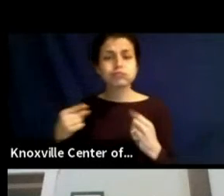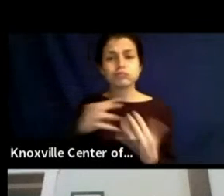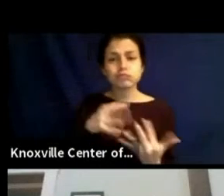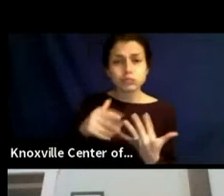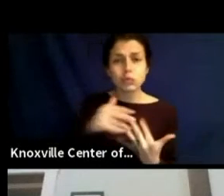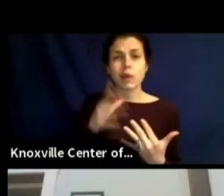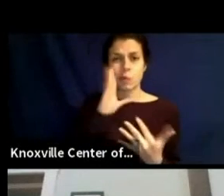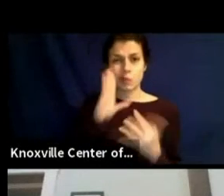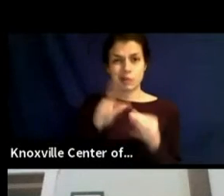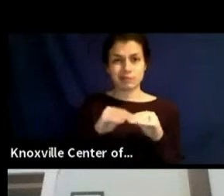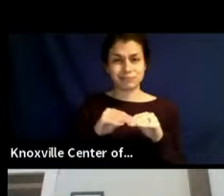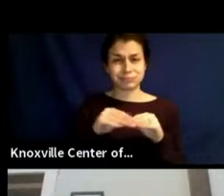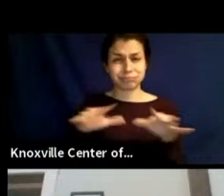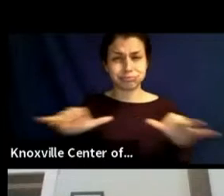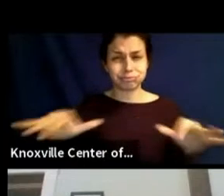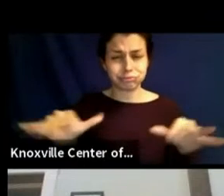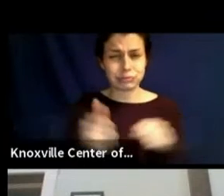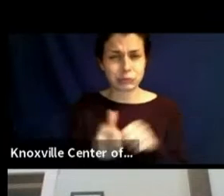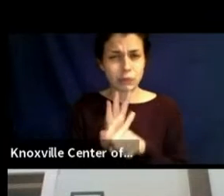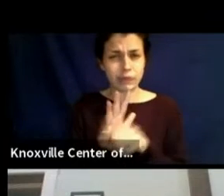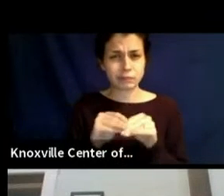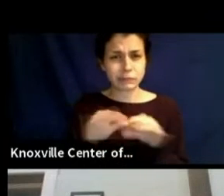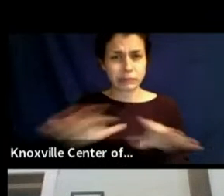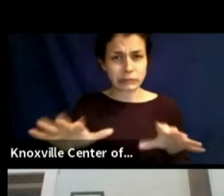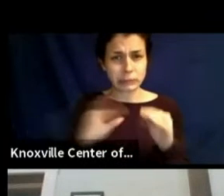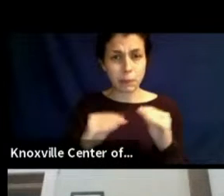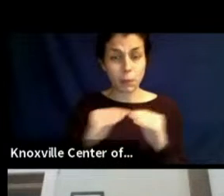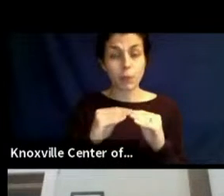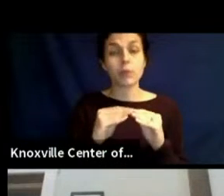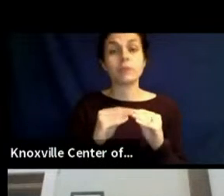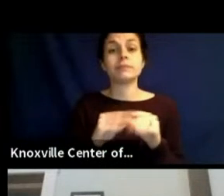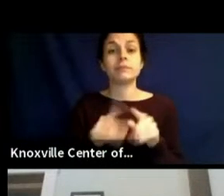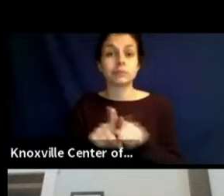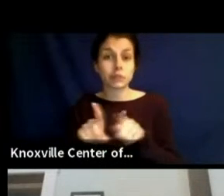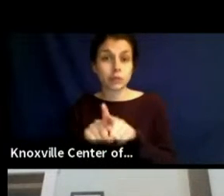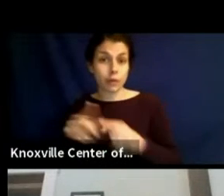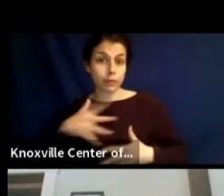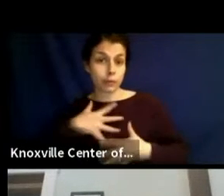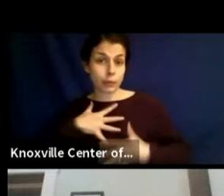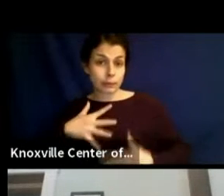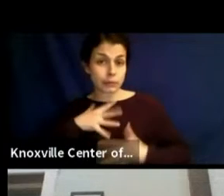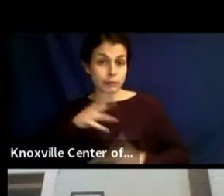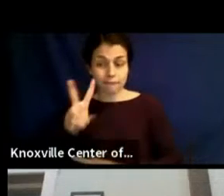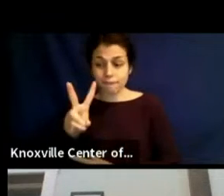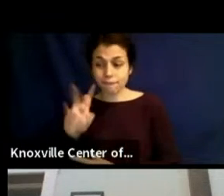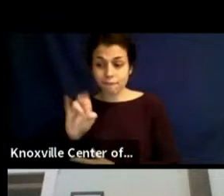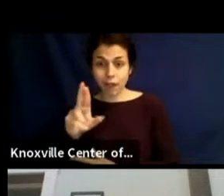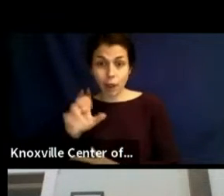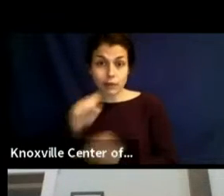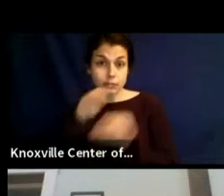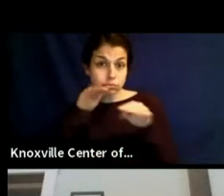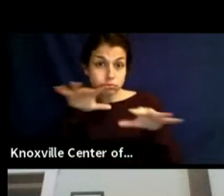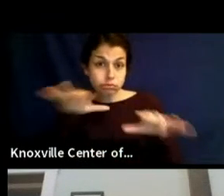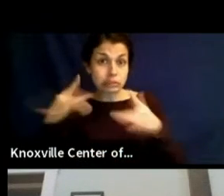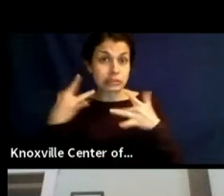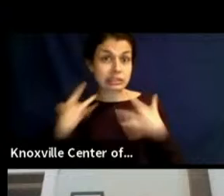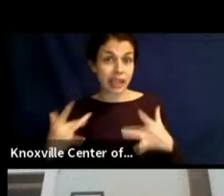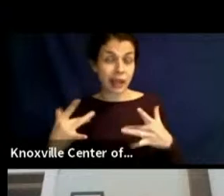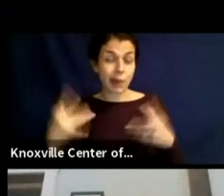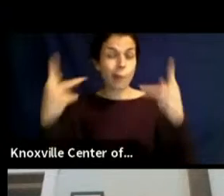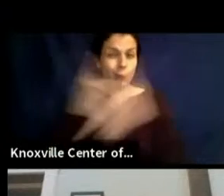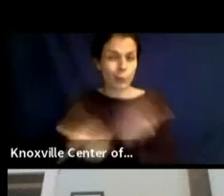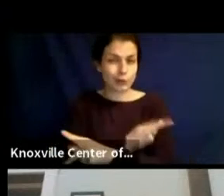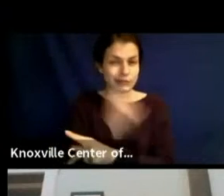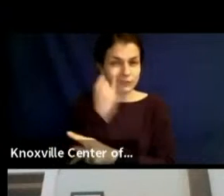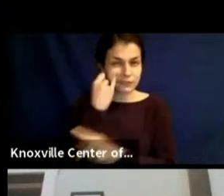spread. Not to mention that respiratory viruses tend to proliferate more in colder weather. So that as we look to more temperature